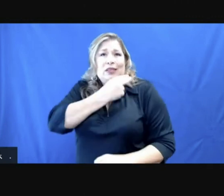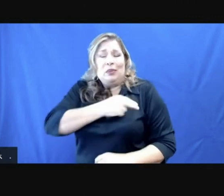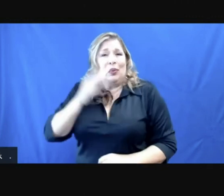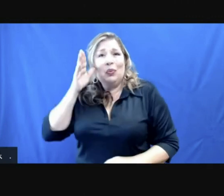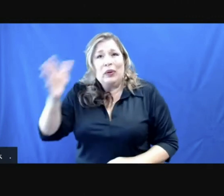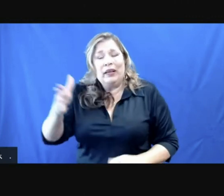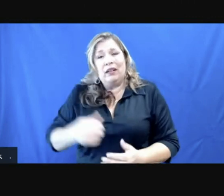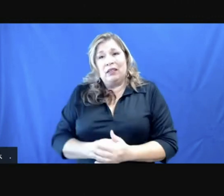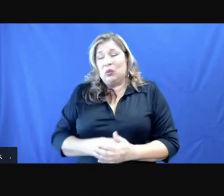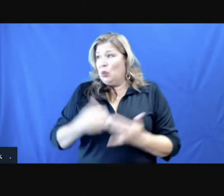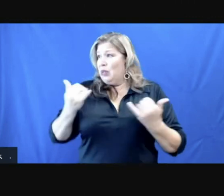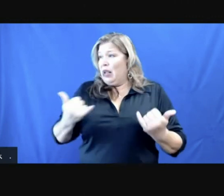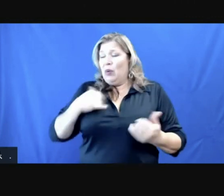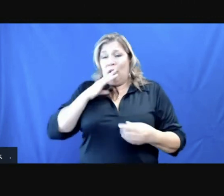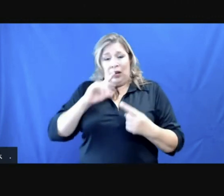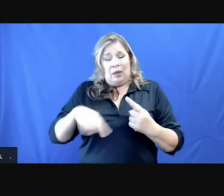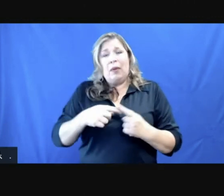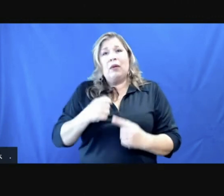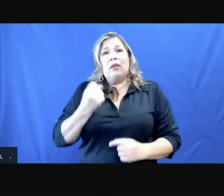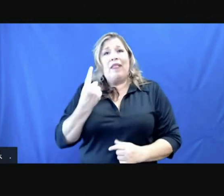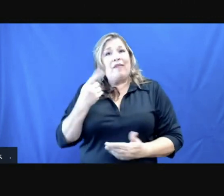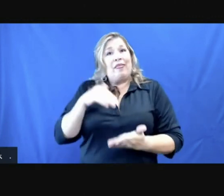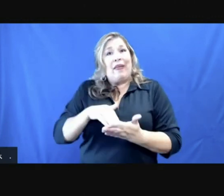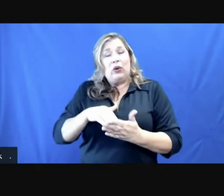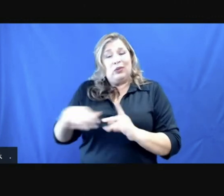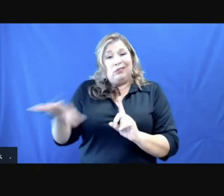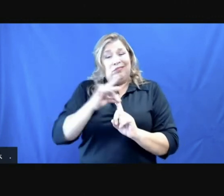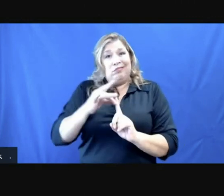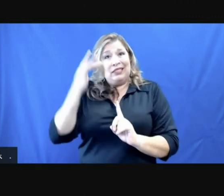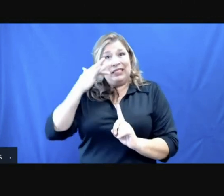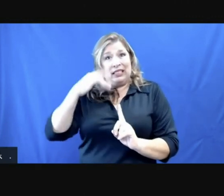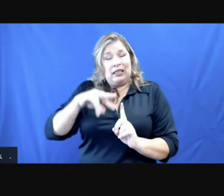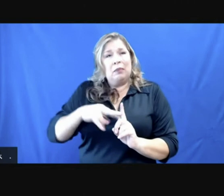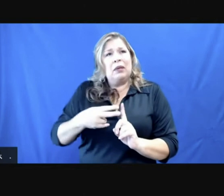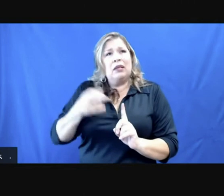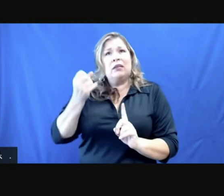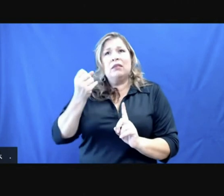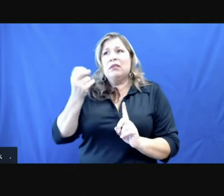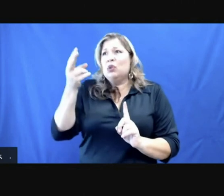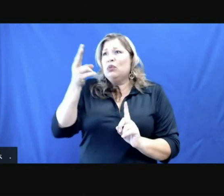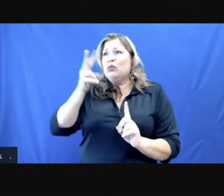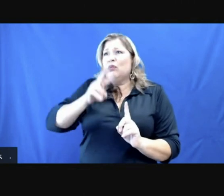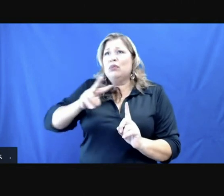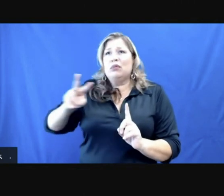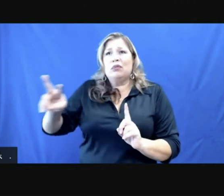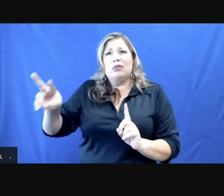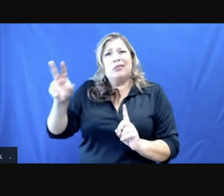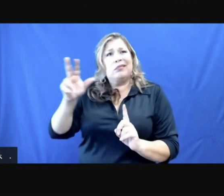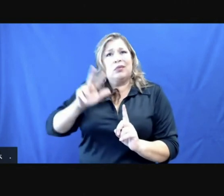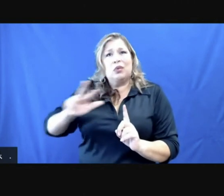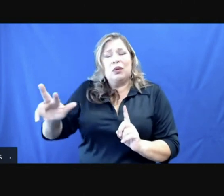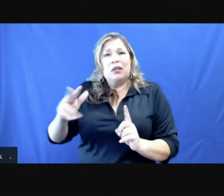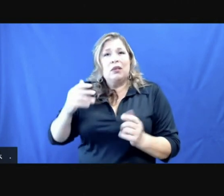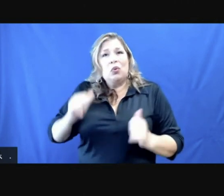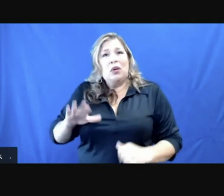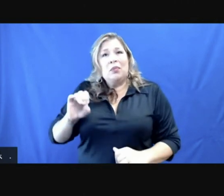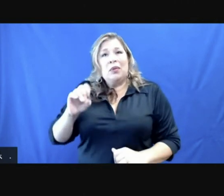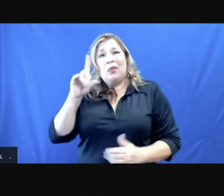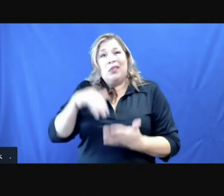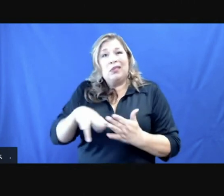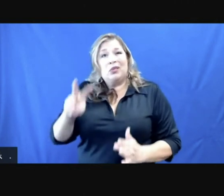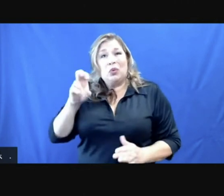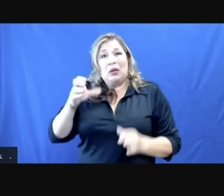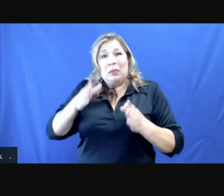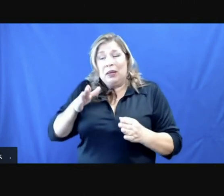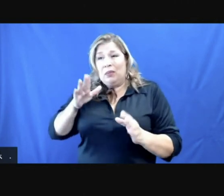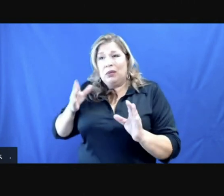reporting over 11,000, that means in 2.5 weeks, 1,200 individuals could be hospitalized with COVID.